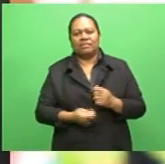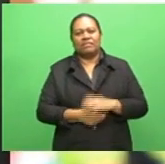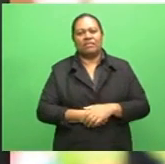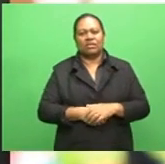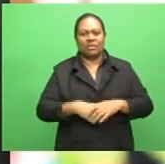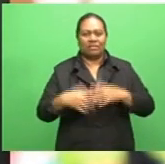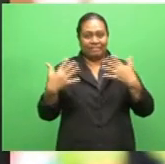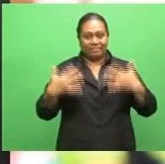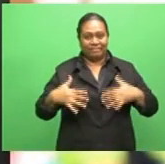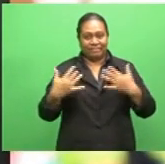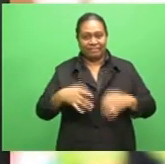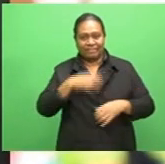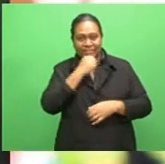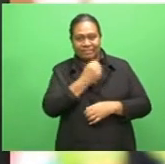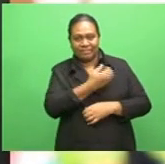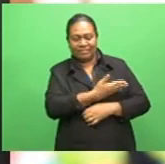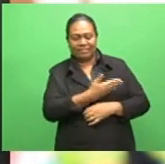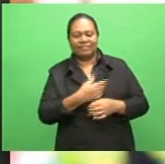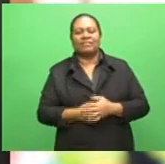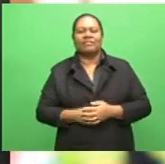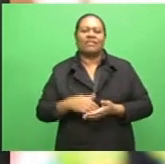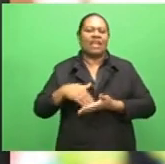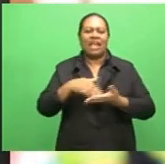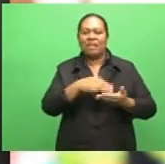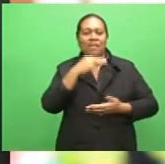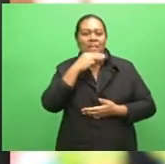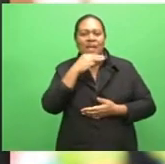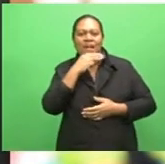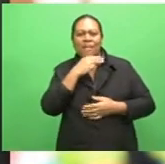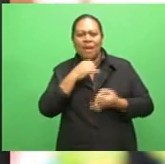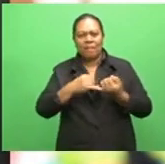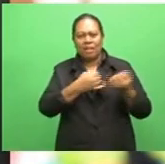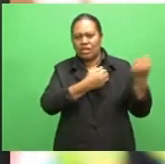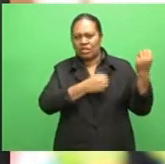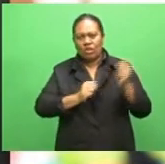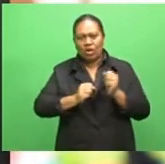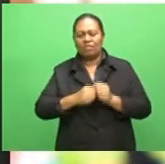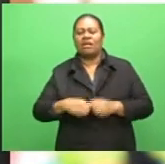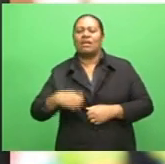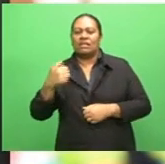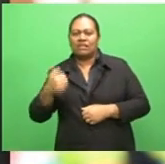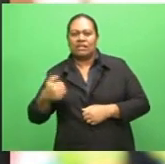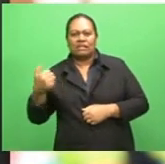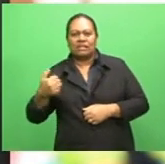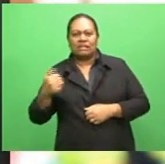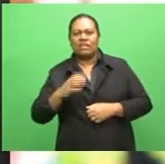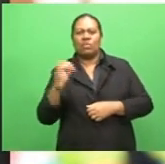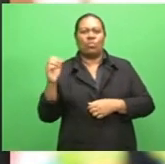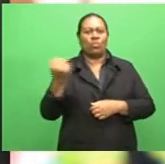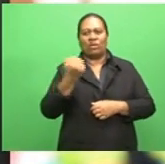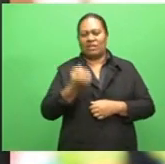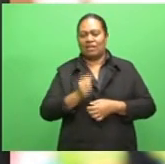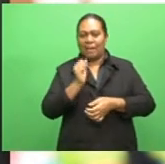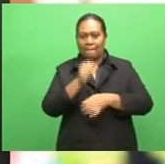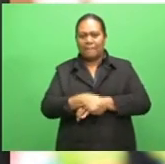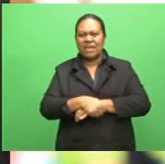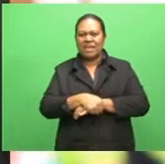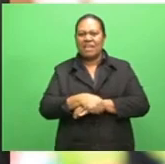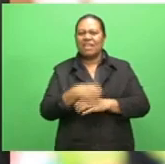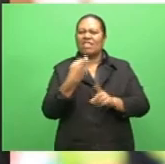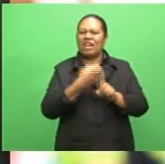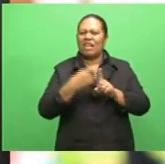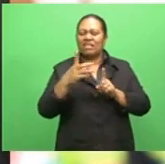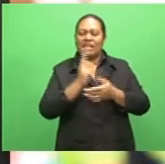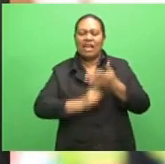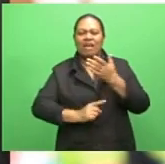Mbati winger Suliasi Vunivalu helped the Melbourne Storm to a 26-16 win over the Knights in their NRL clash